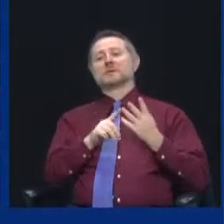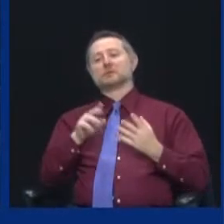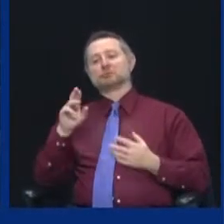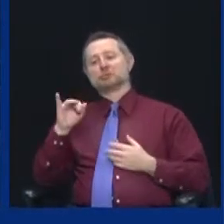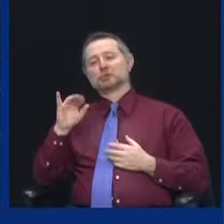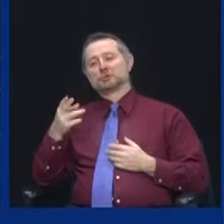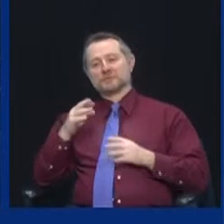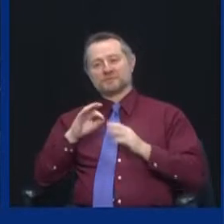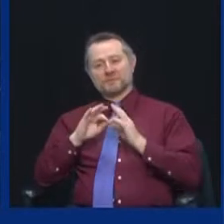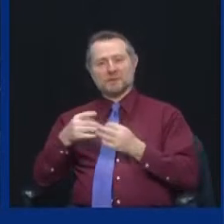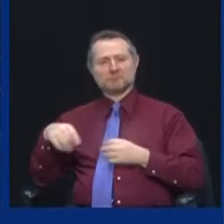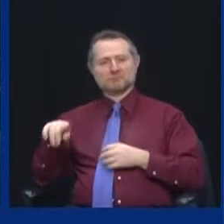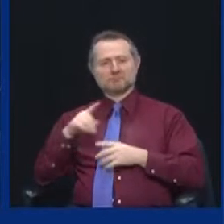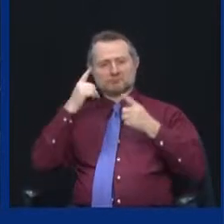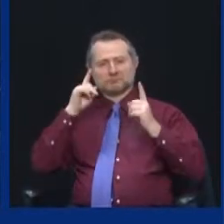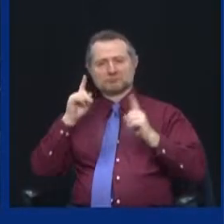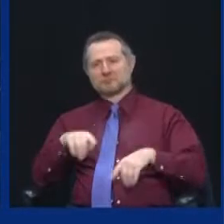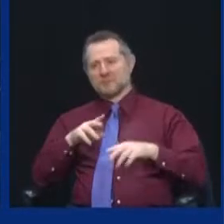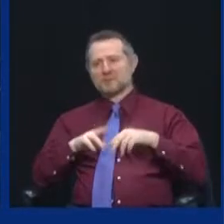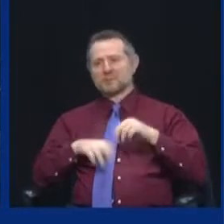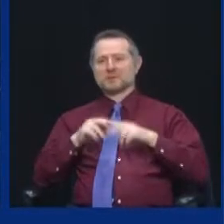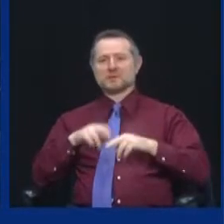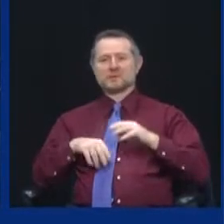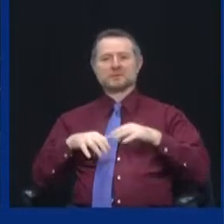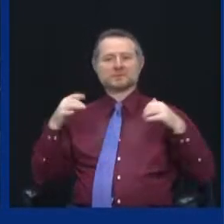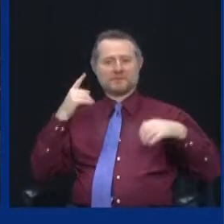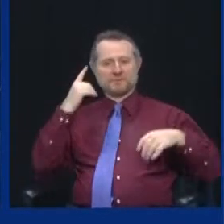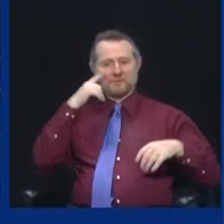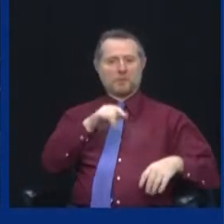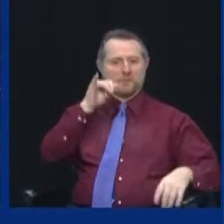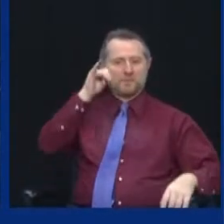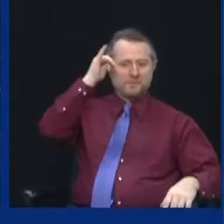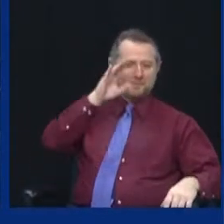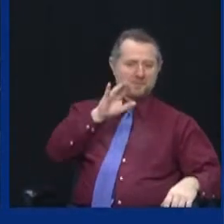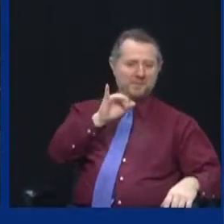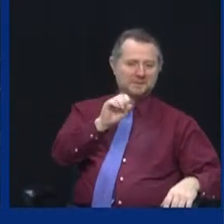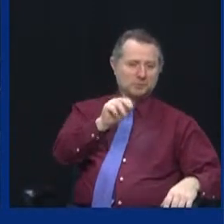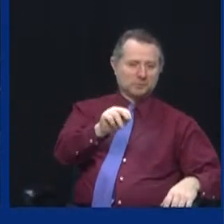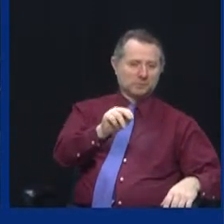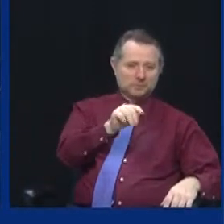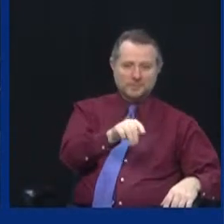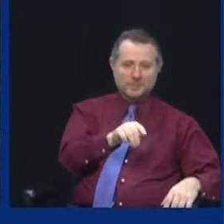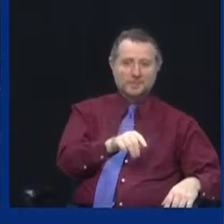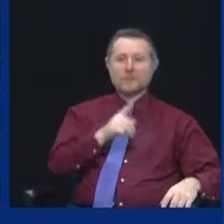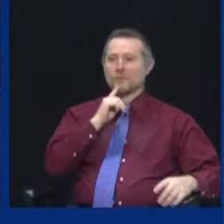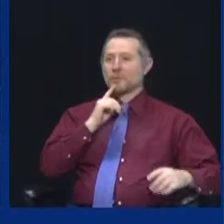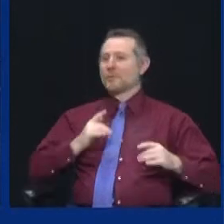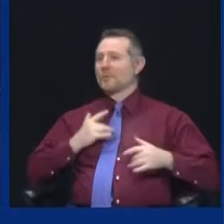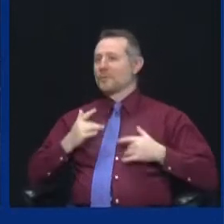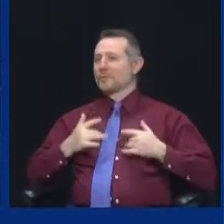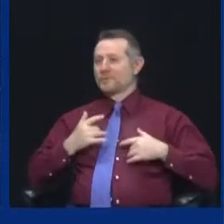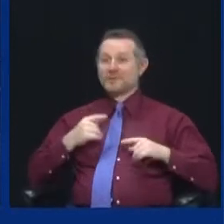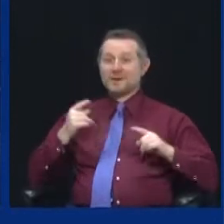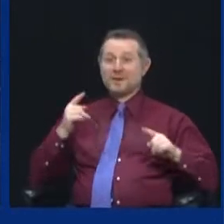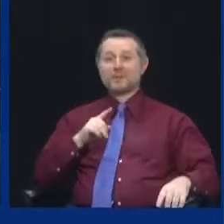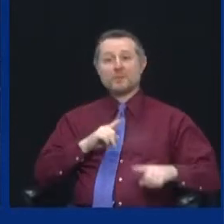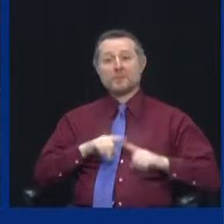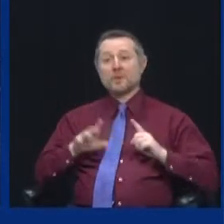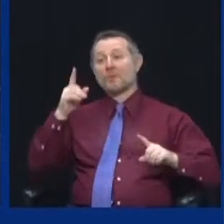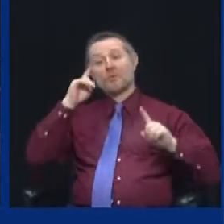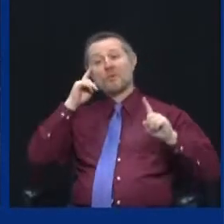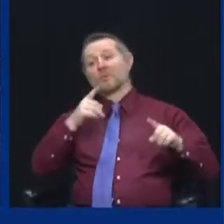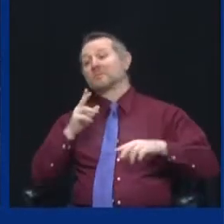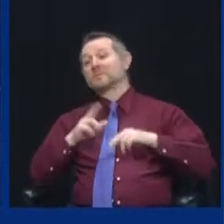build a stadium for the Bisons, and they were very excited about the Bisons coming, but that they would build the stadium